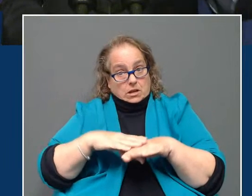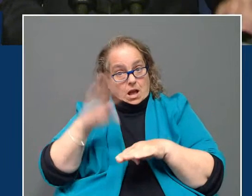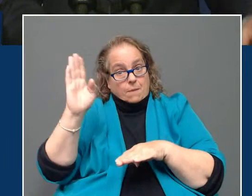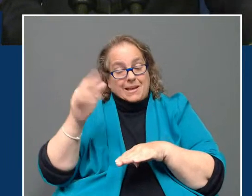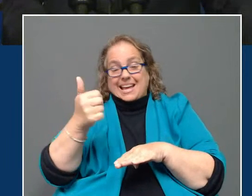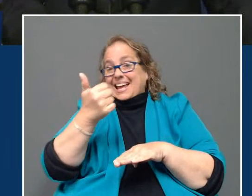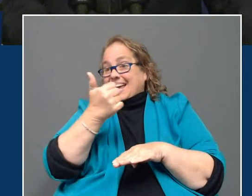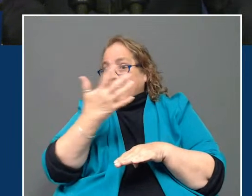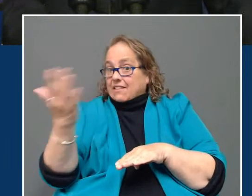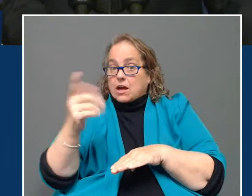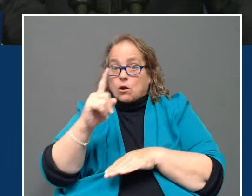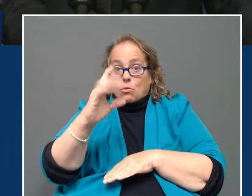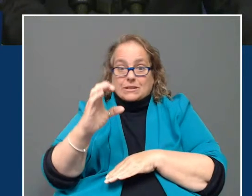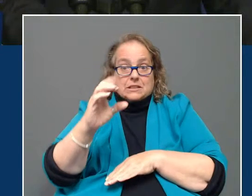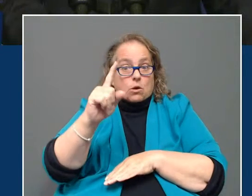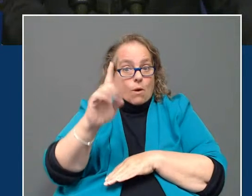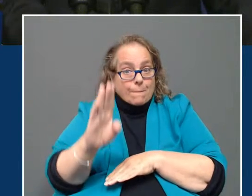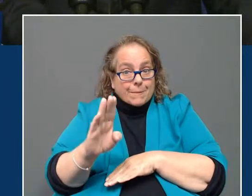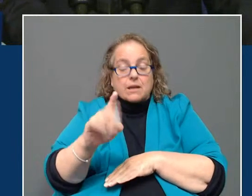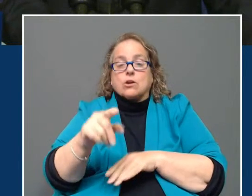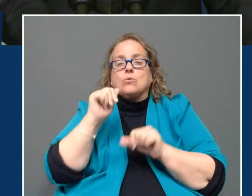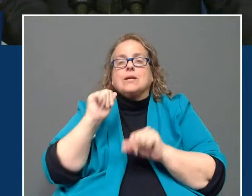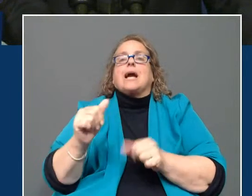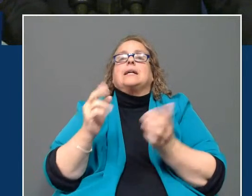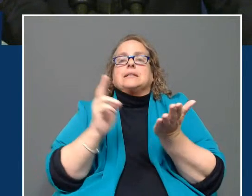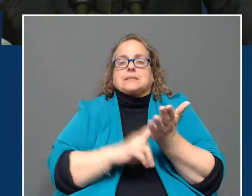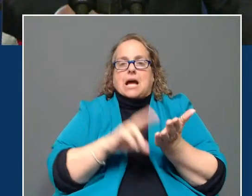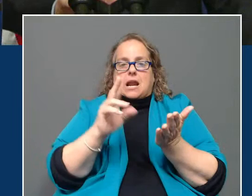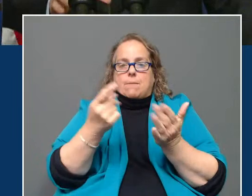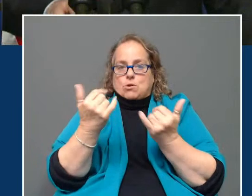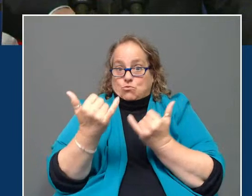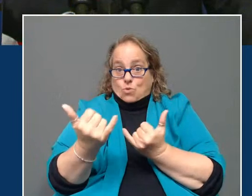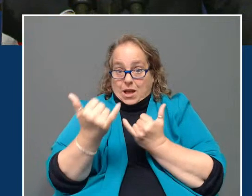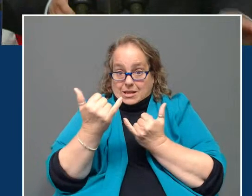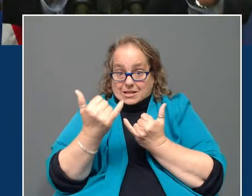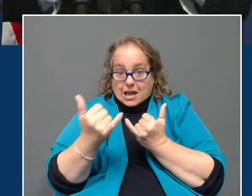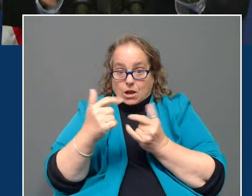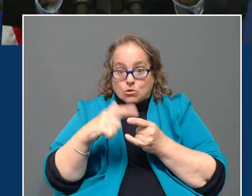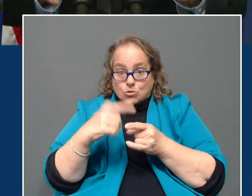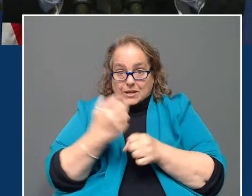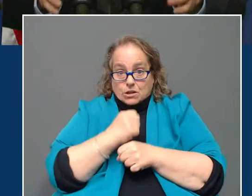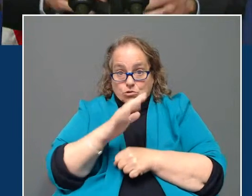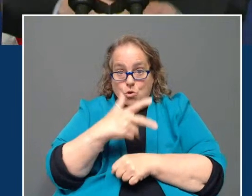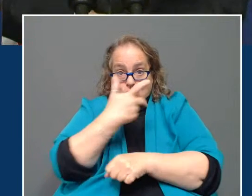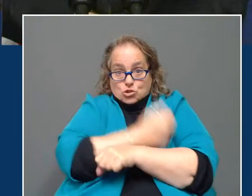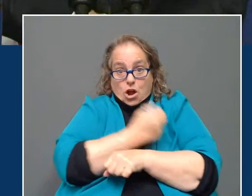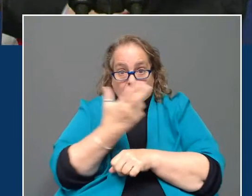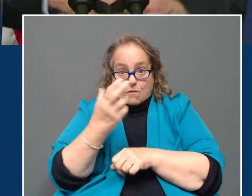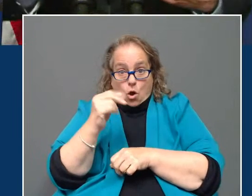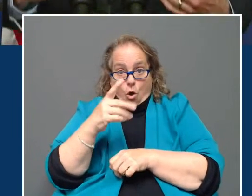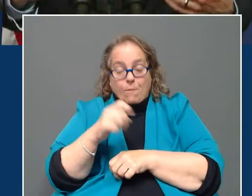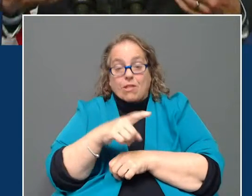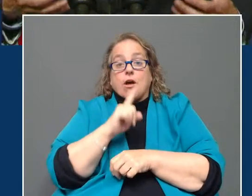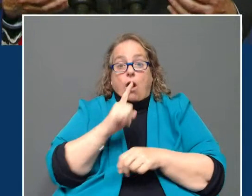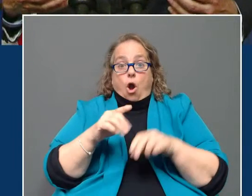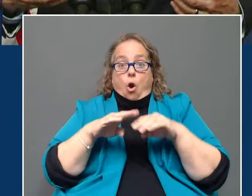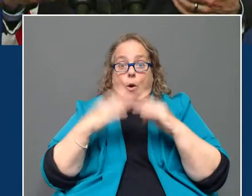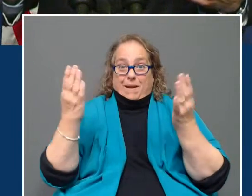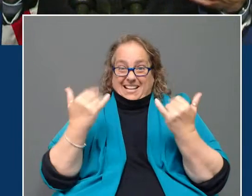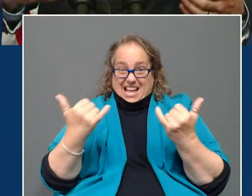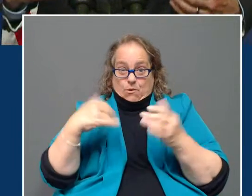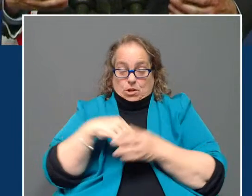1C, 1B, you can sign up right now and get your shot of hope. There are openings in Louisville, which I